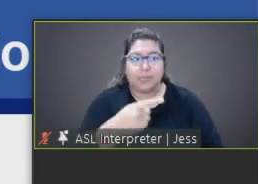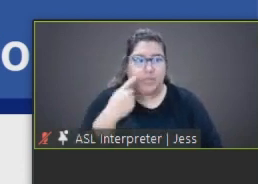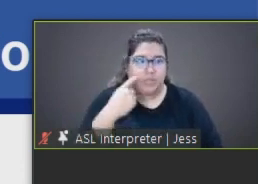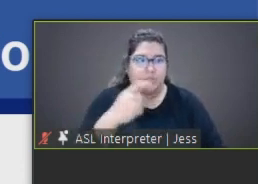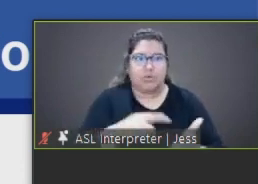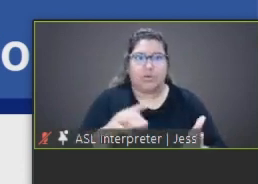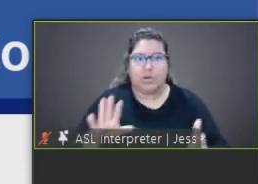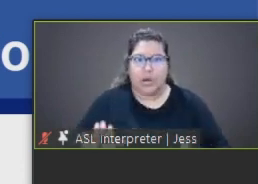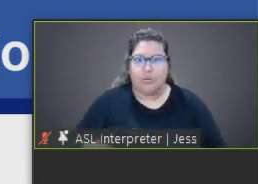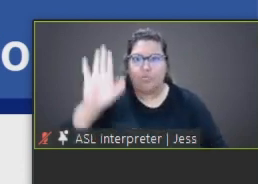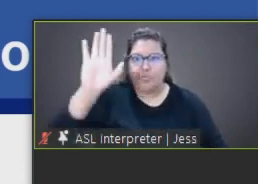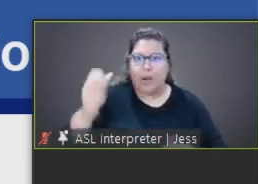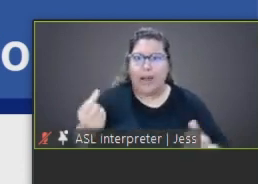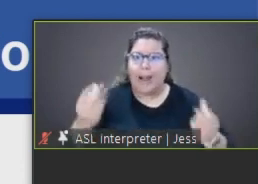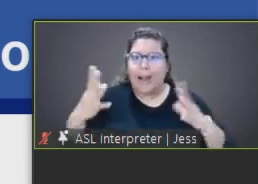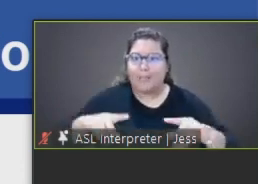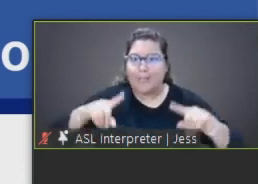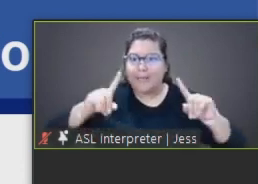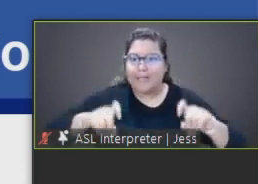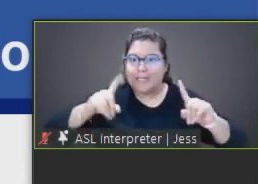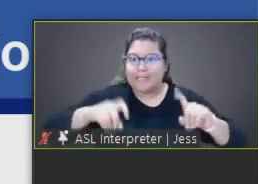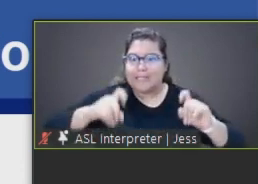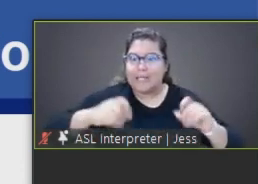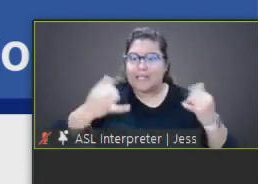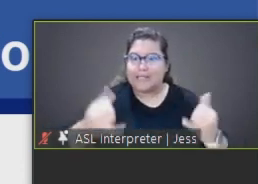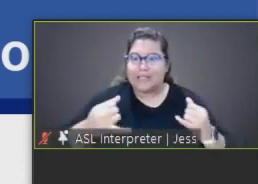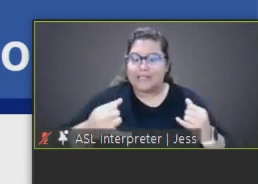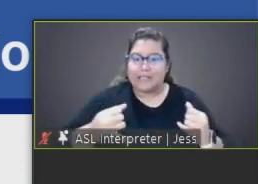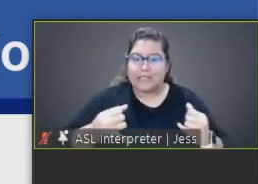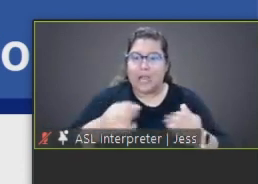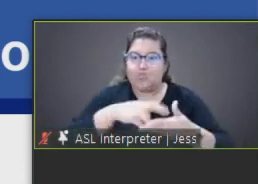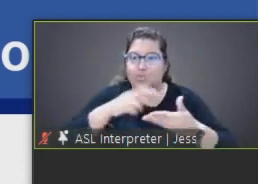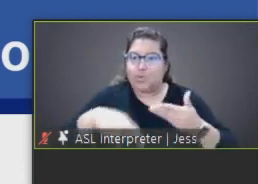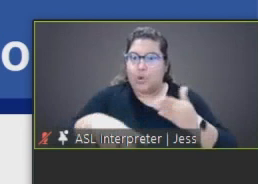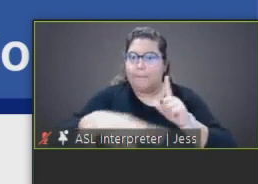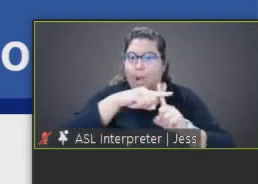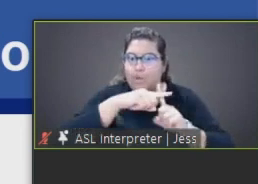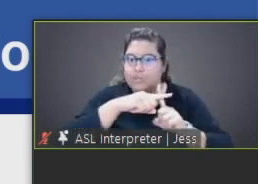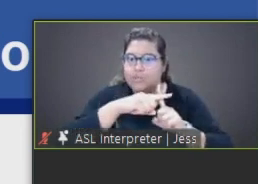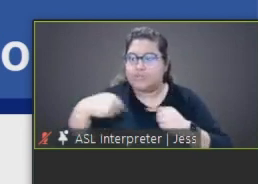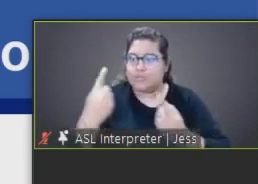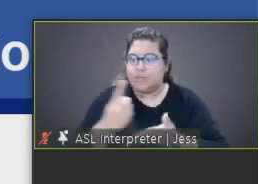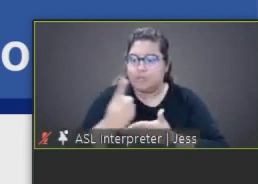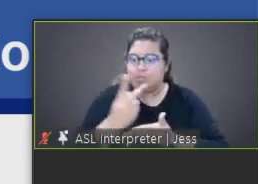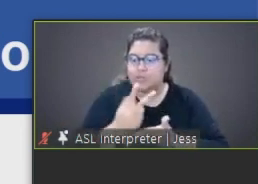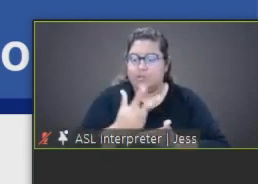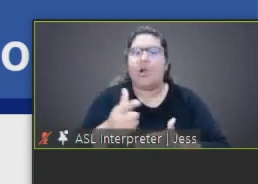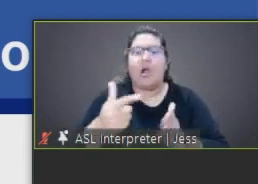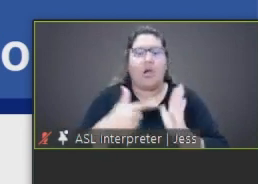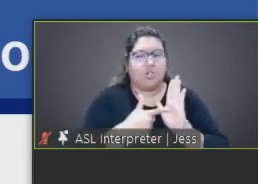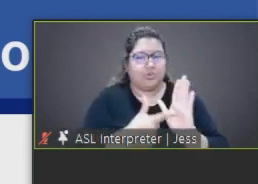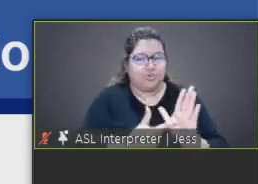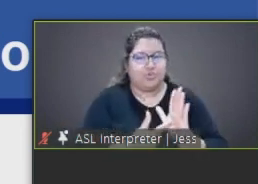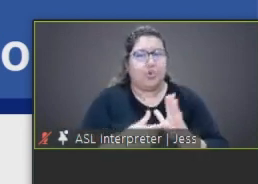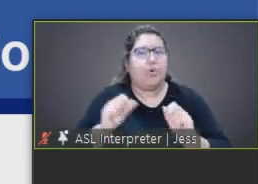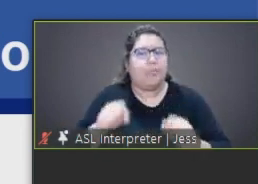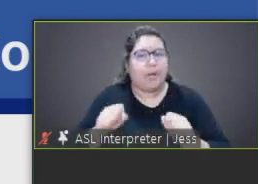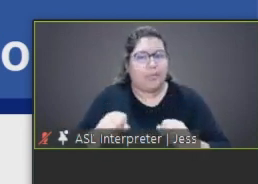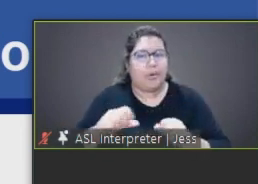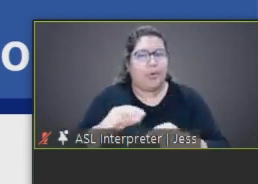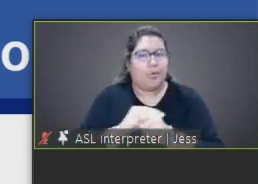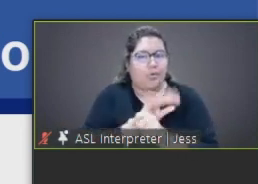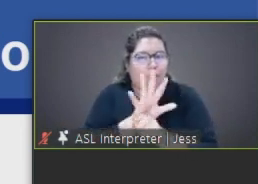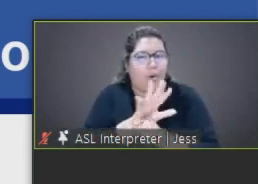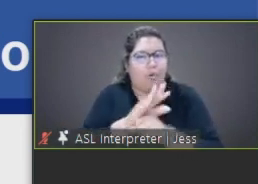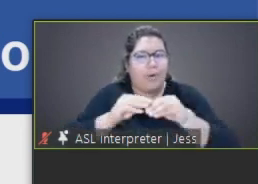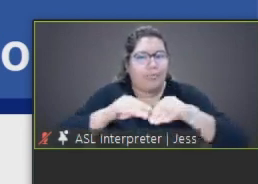of tests for COVID-19 that are coming back positive over the last couple of weeks. Again, another indicator that COVID-19 transmission is increasing